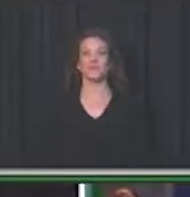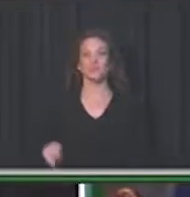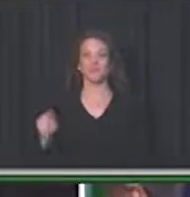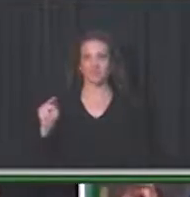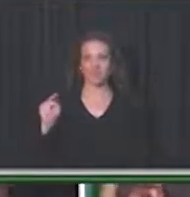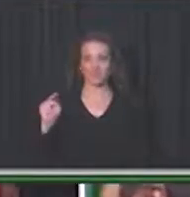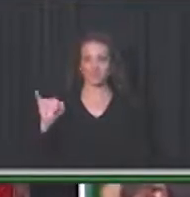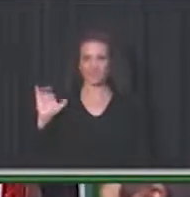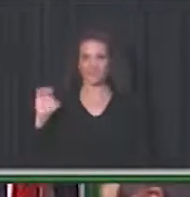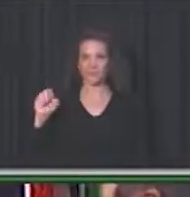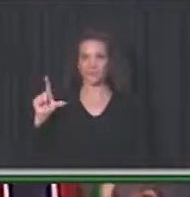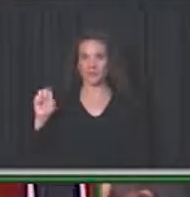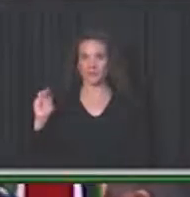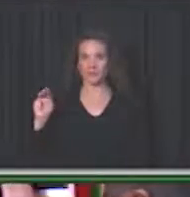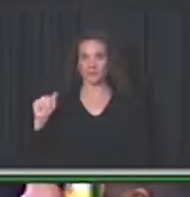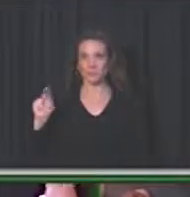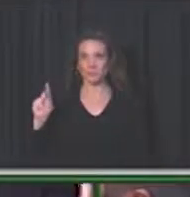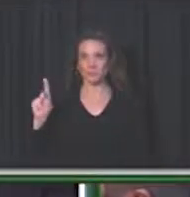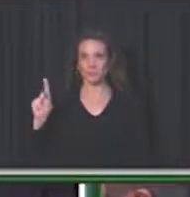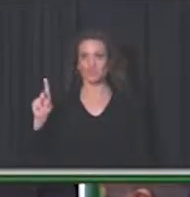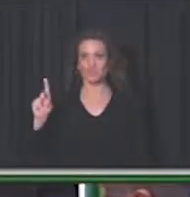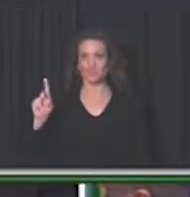Nicole Mandeville.